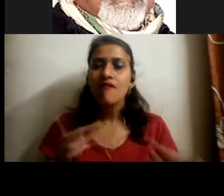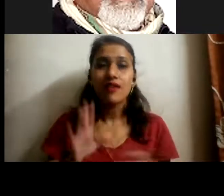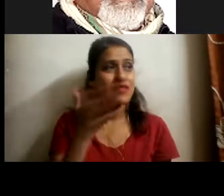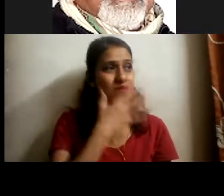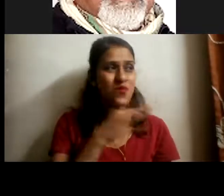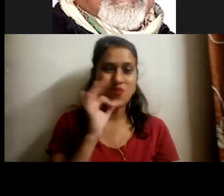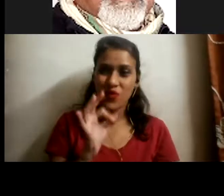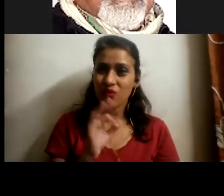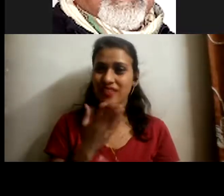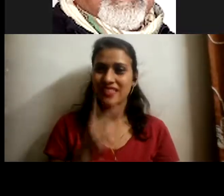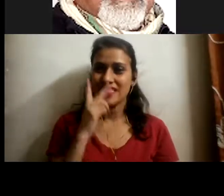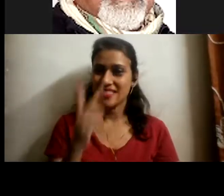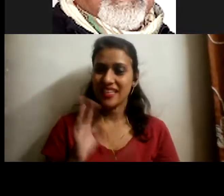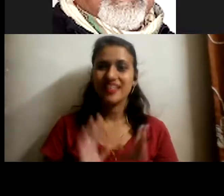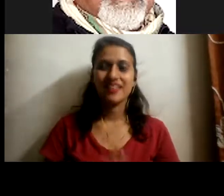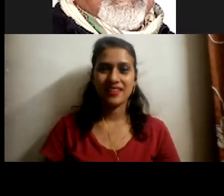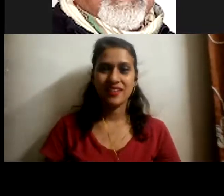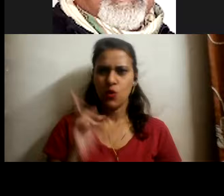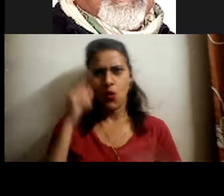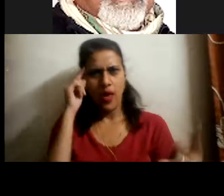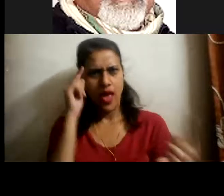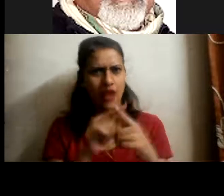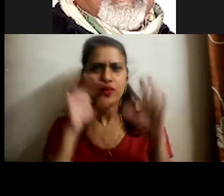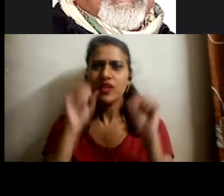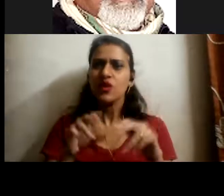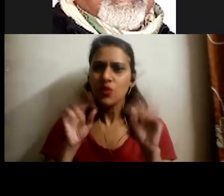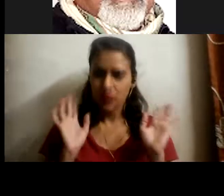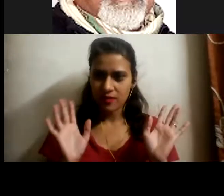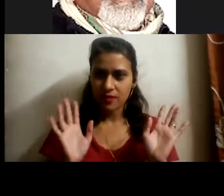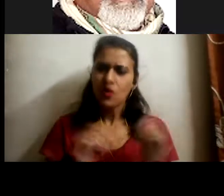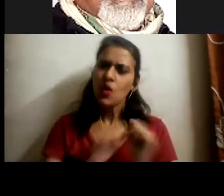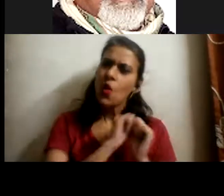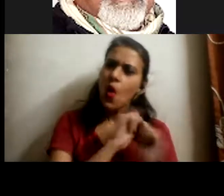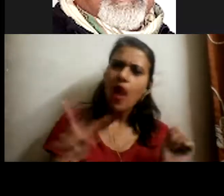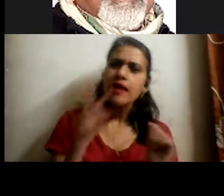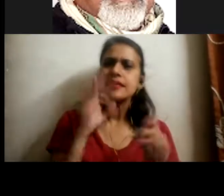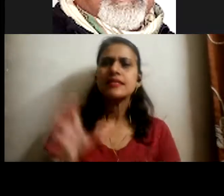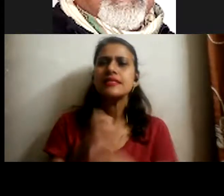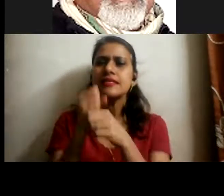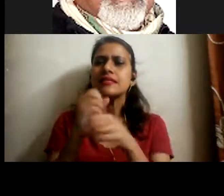come up with decriminalizing it. Do you agree with it or not? So all that you will just sum it up over here.